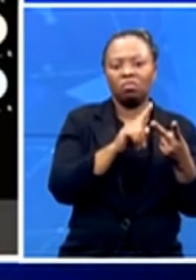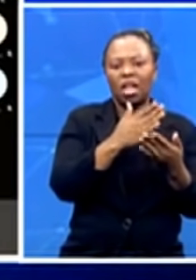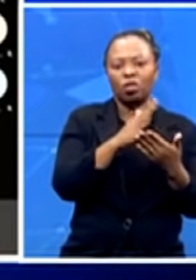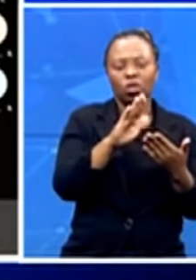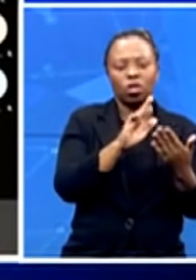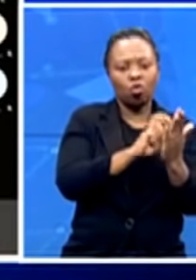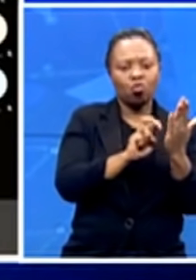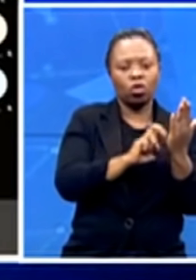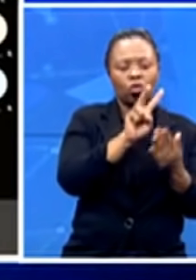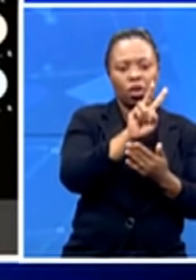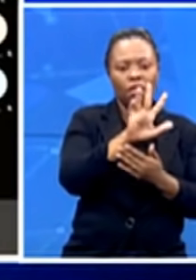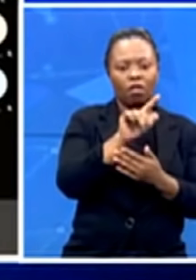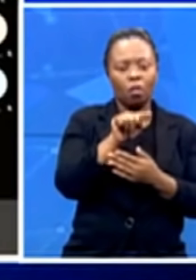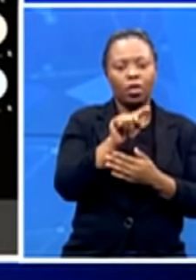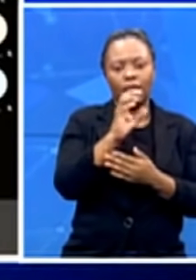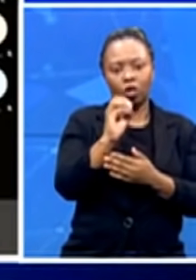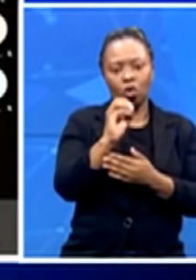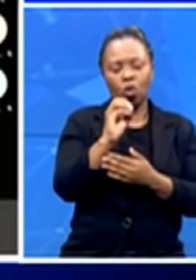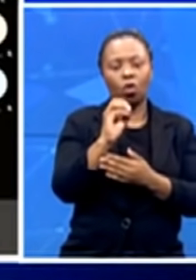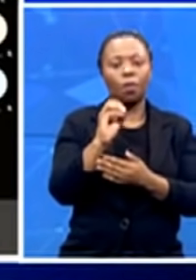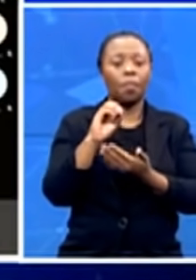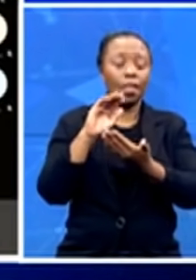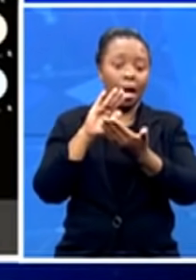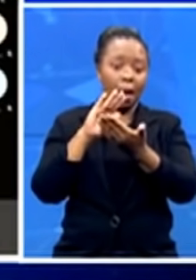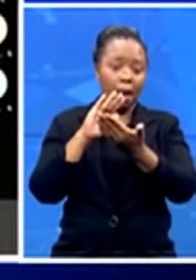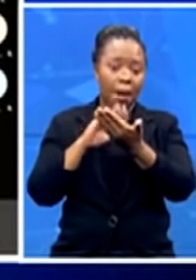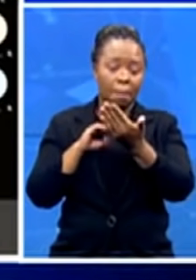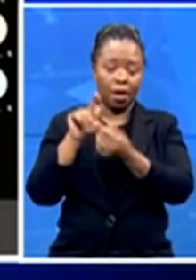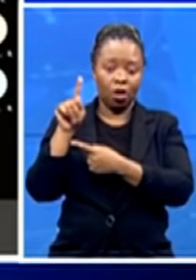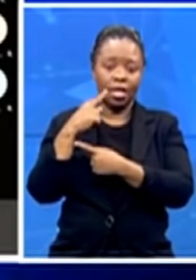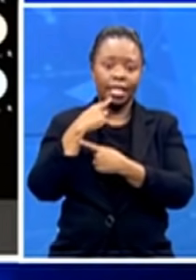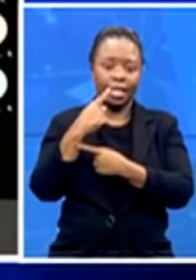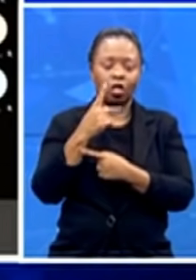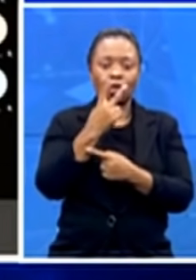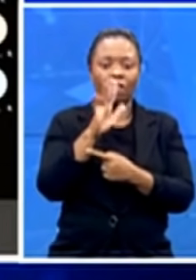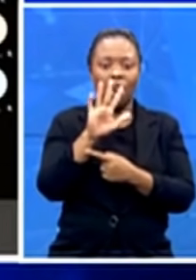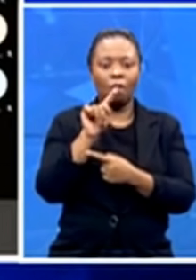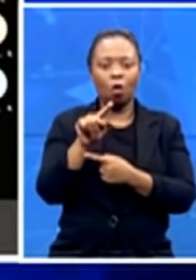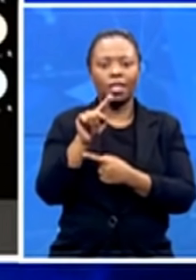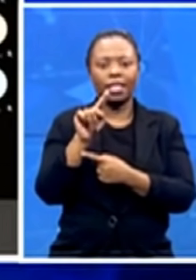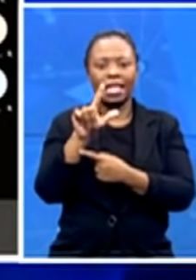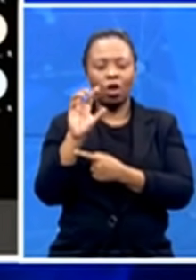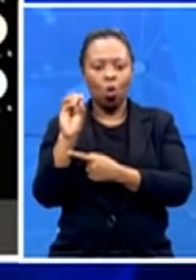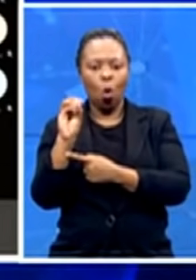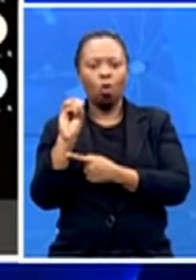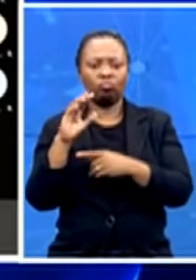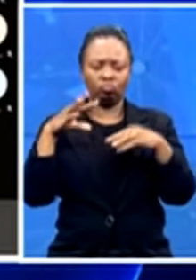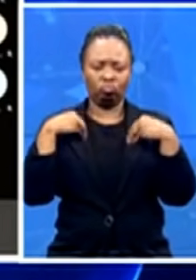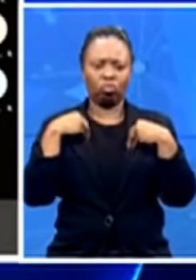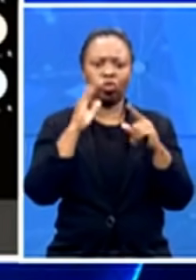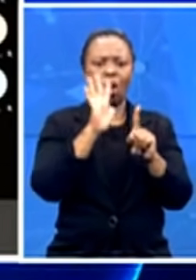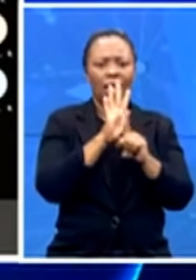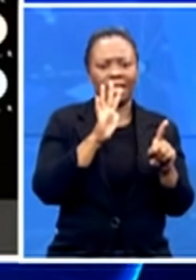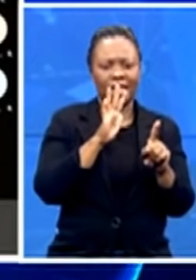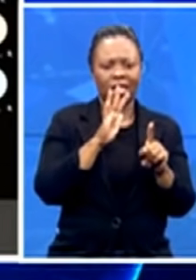Mr. Magashule says that Rule 25.70 is susceptible to attack because it does not provide for the application of the rules